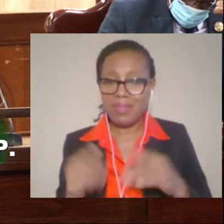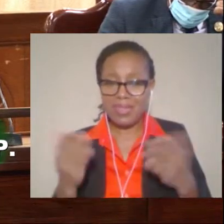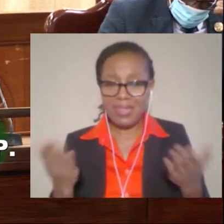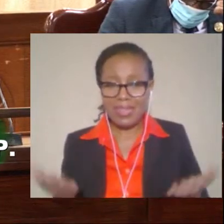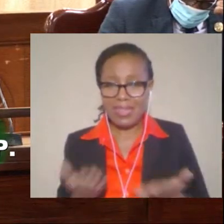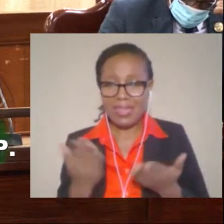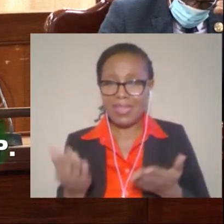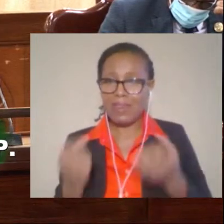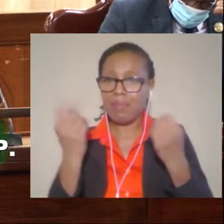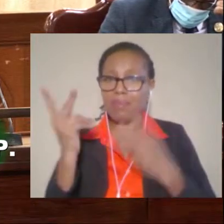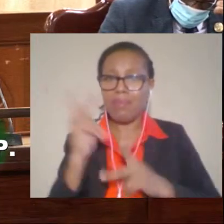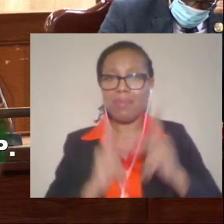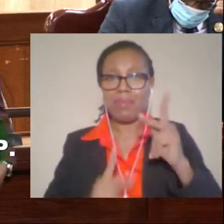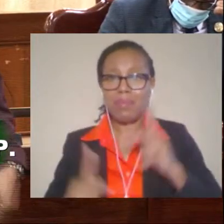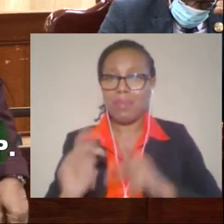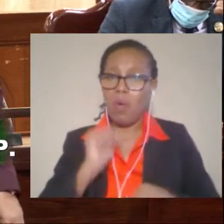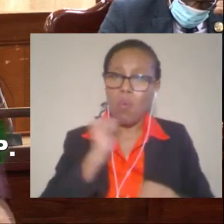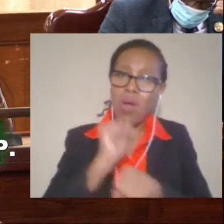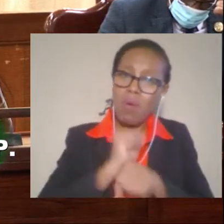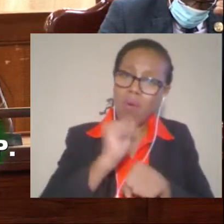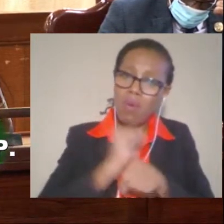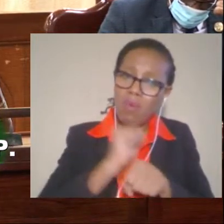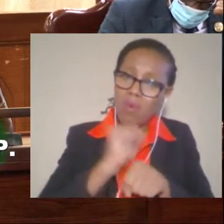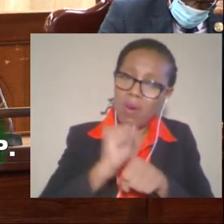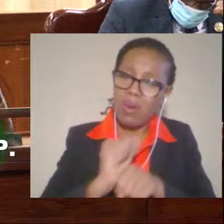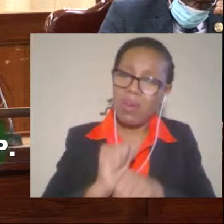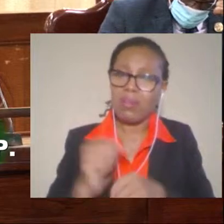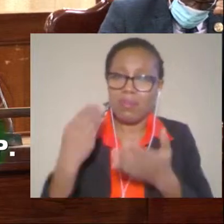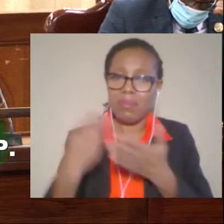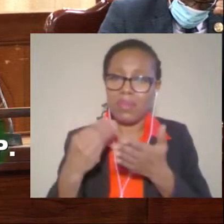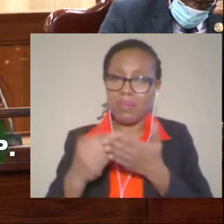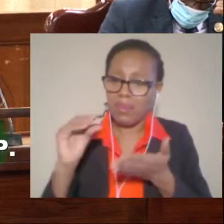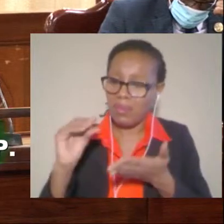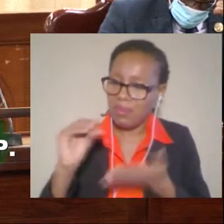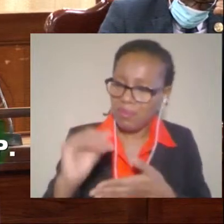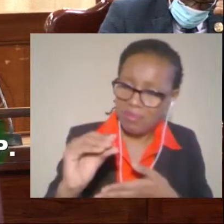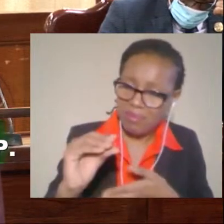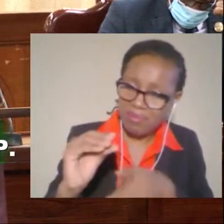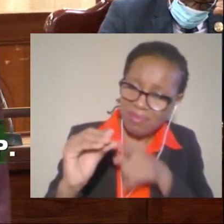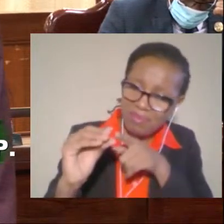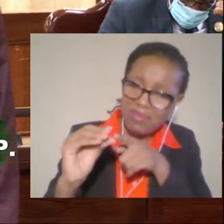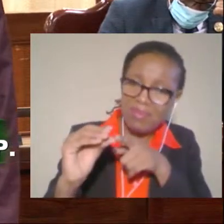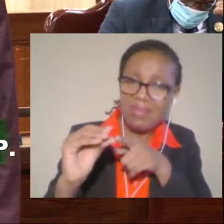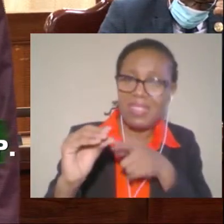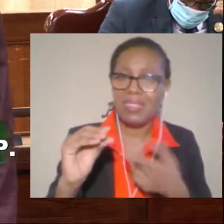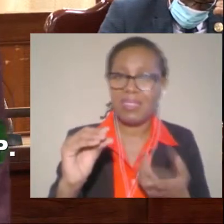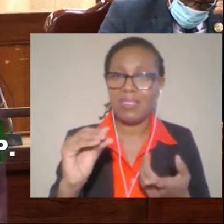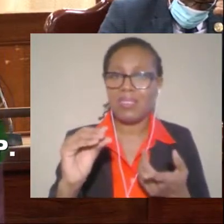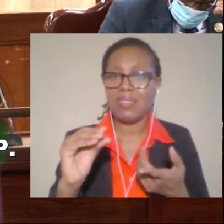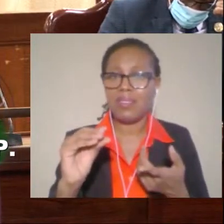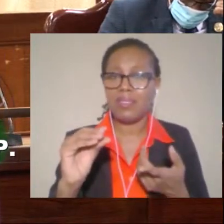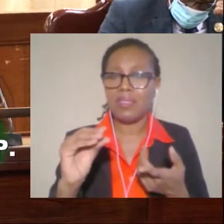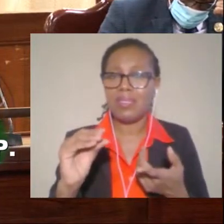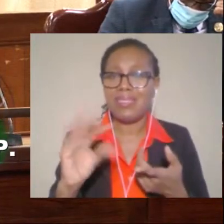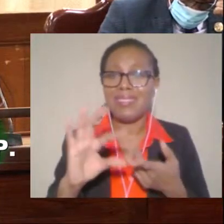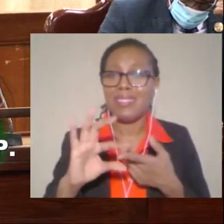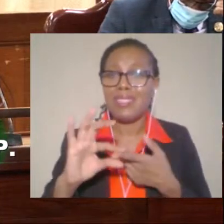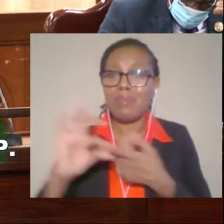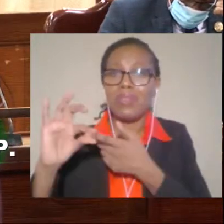especially among women, and something has got to be done strategically and